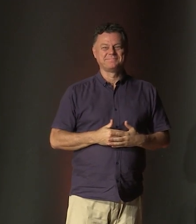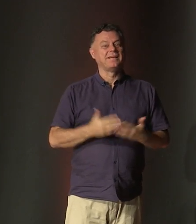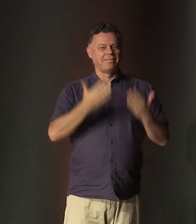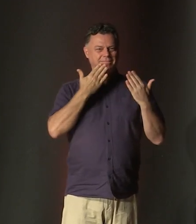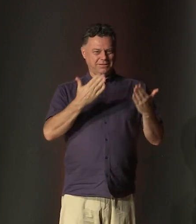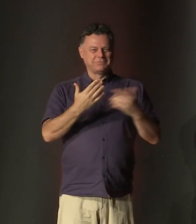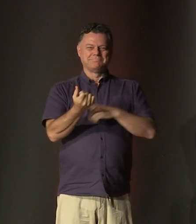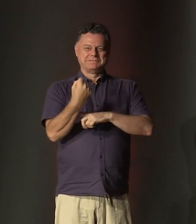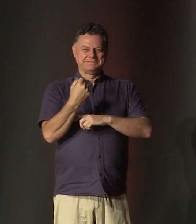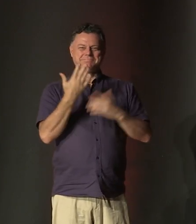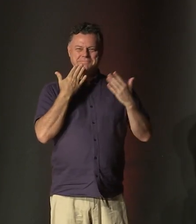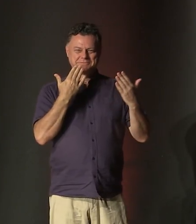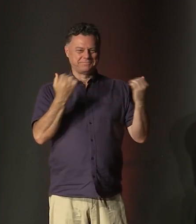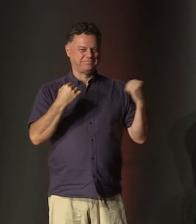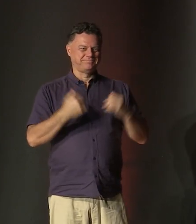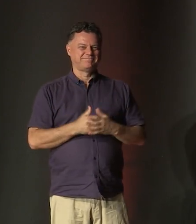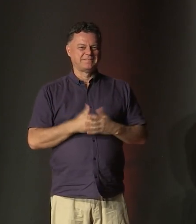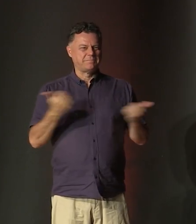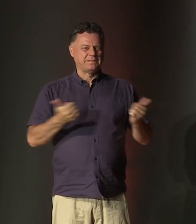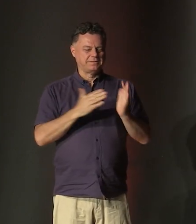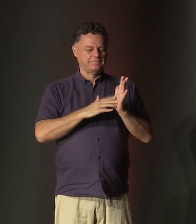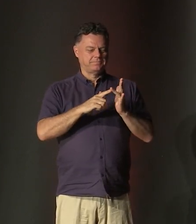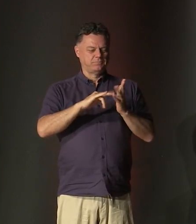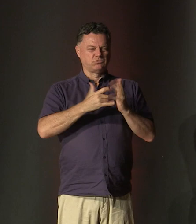Thank you. I moisturise.